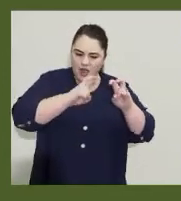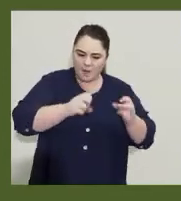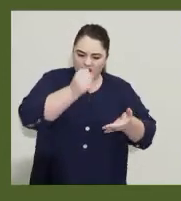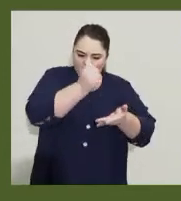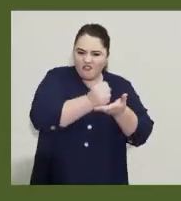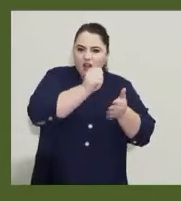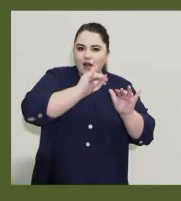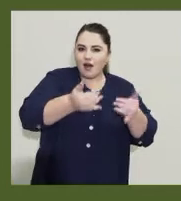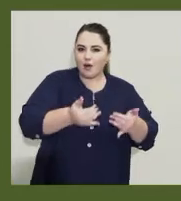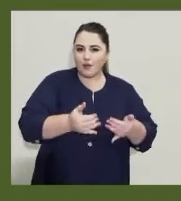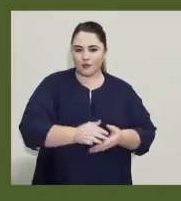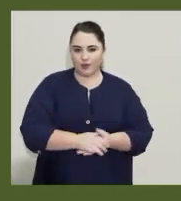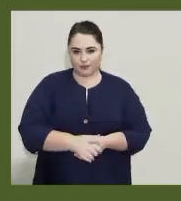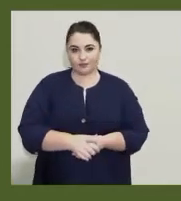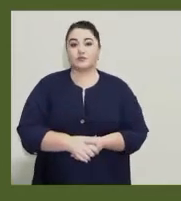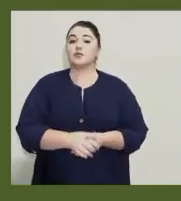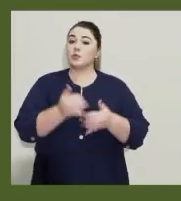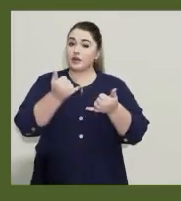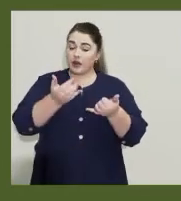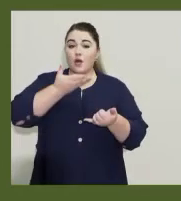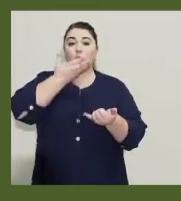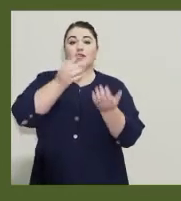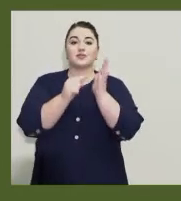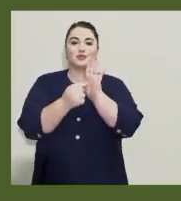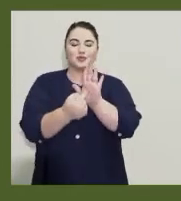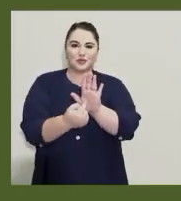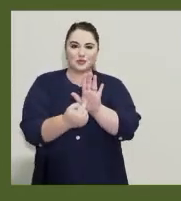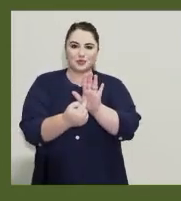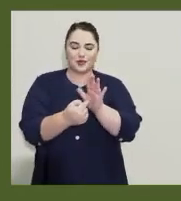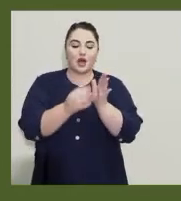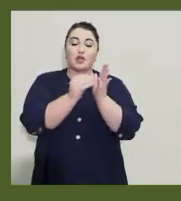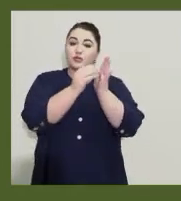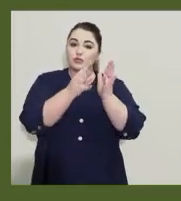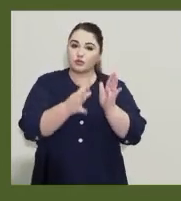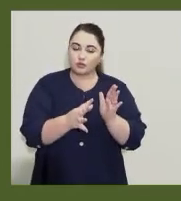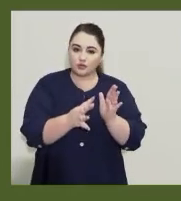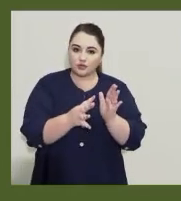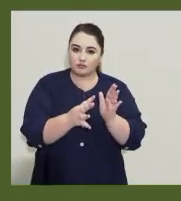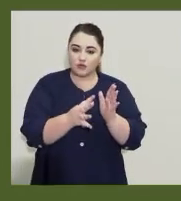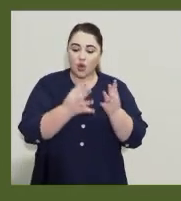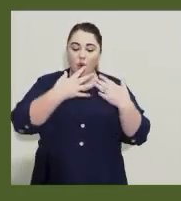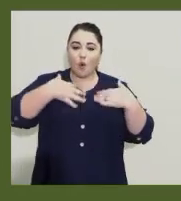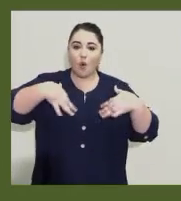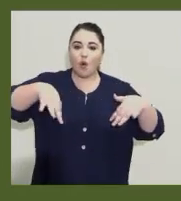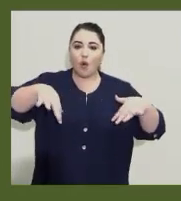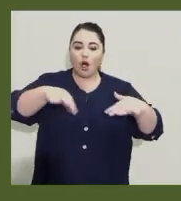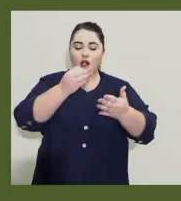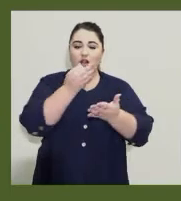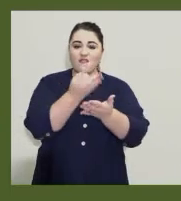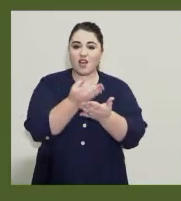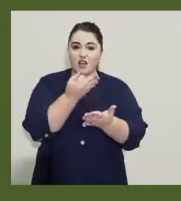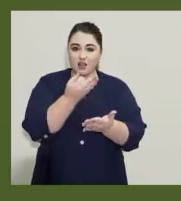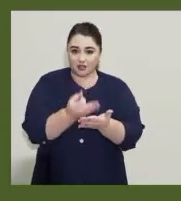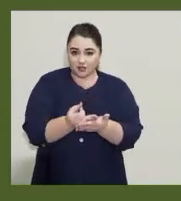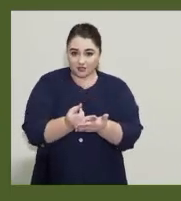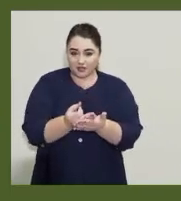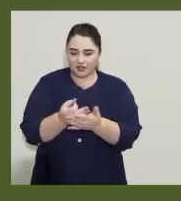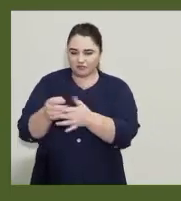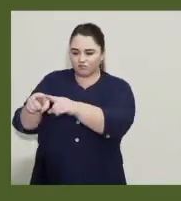experiment valid? Now here comes the answer. The learner must keep all